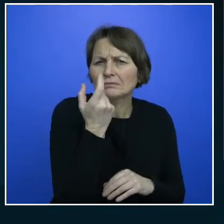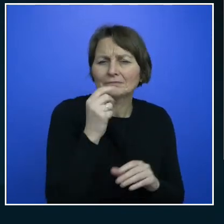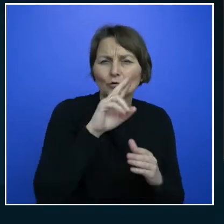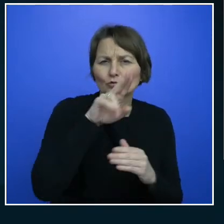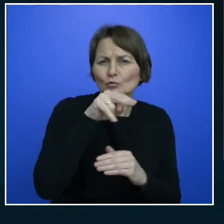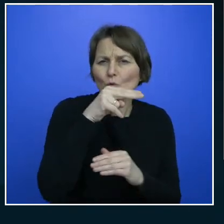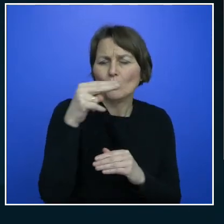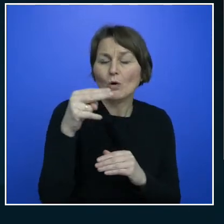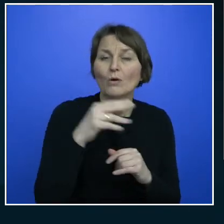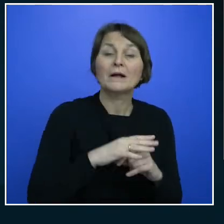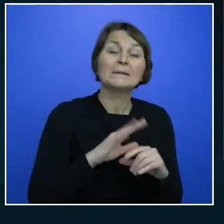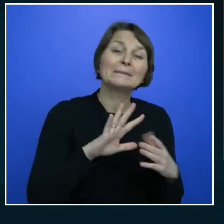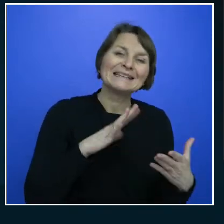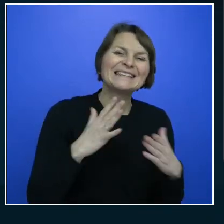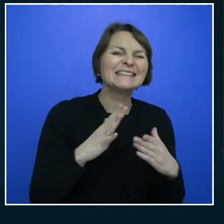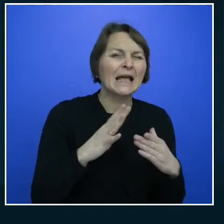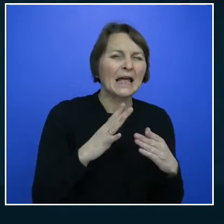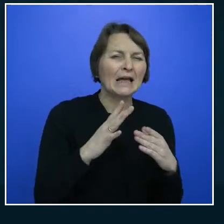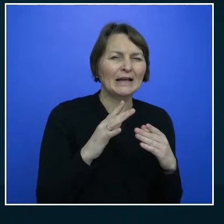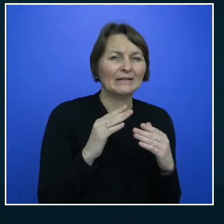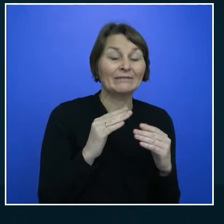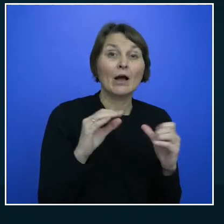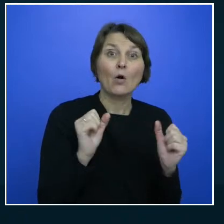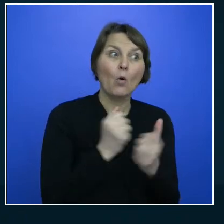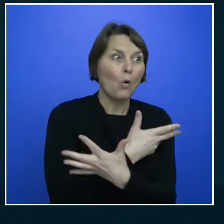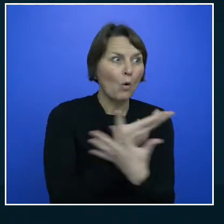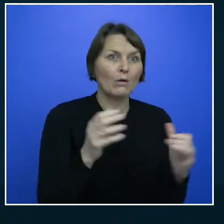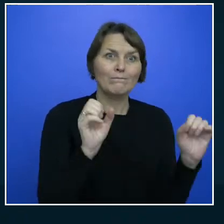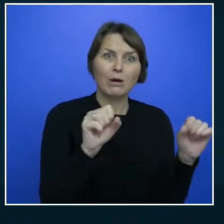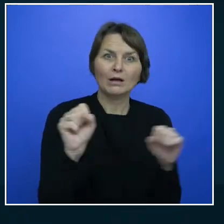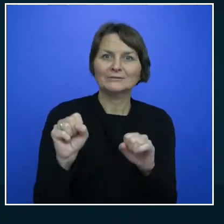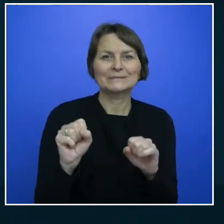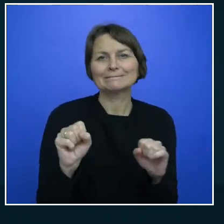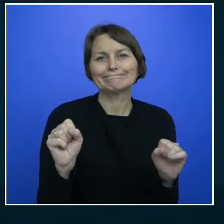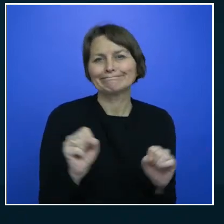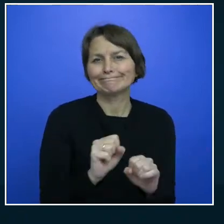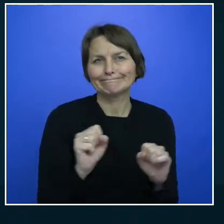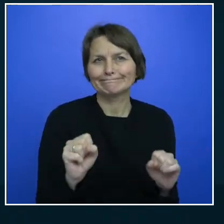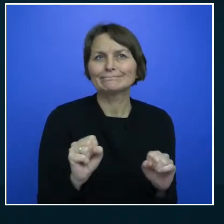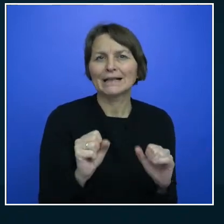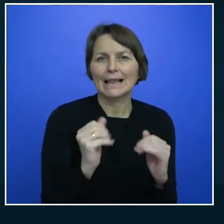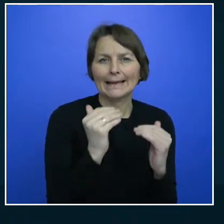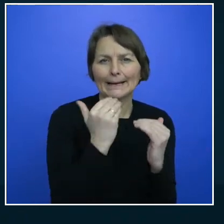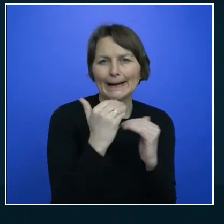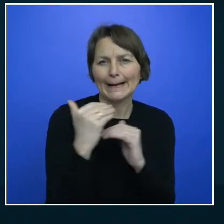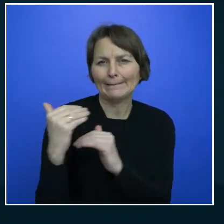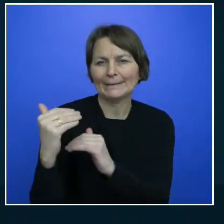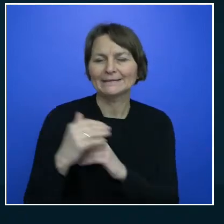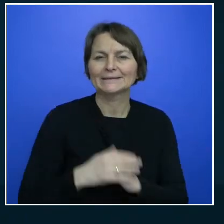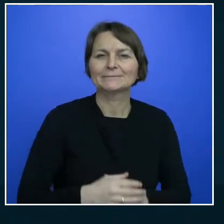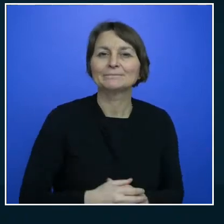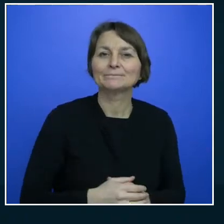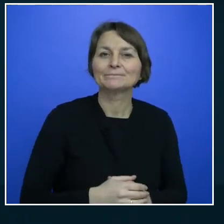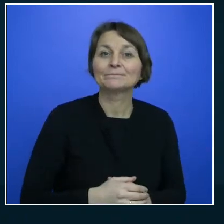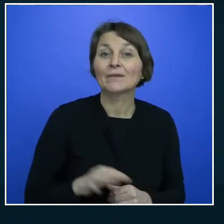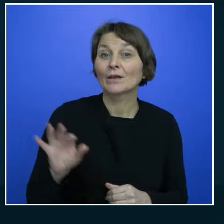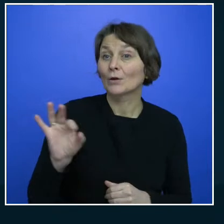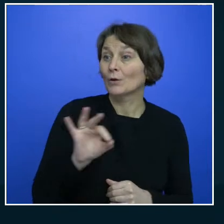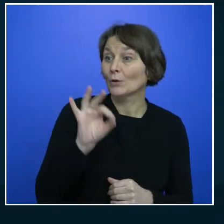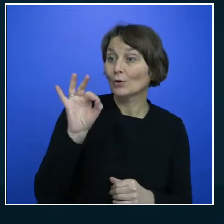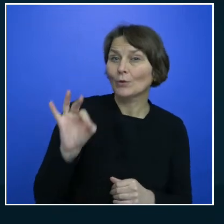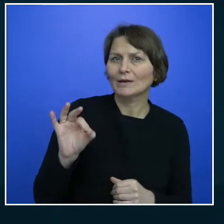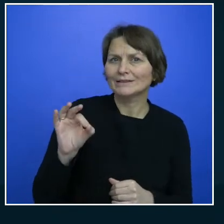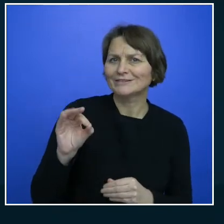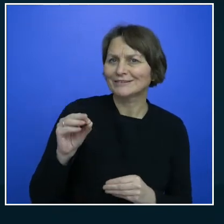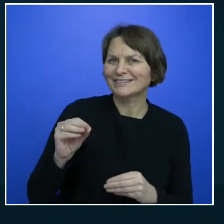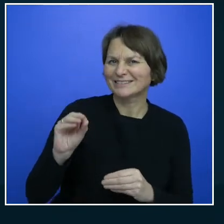some restrictions. Yeah. Okay. We have a question from the chat as well. What do you